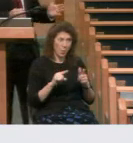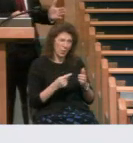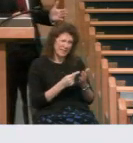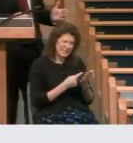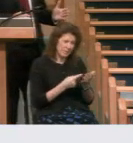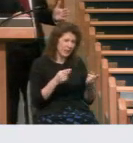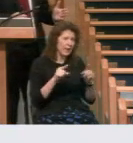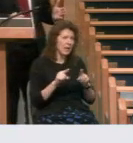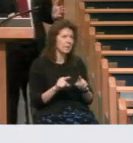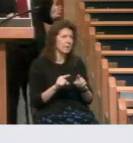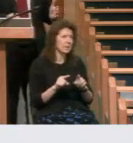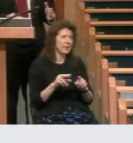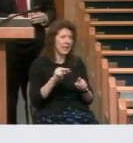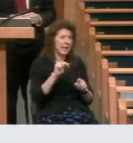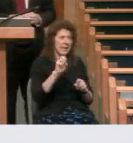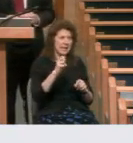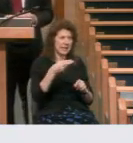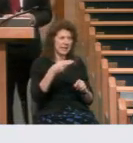what?